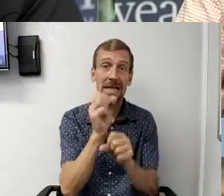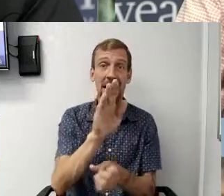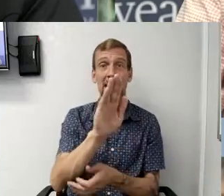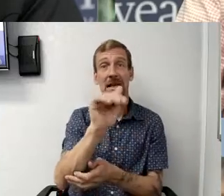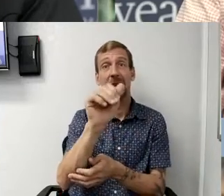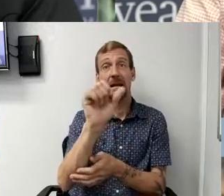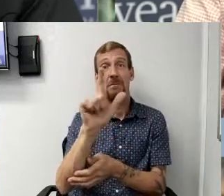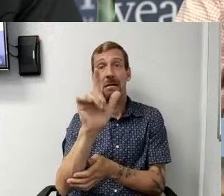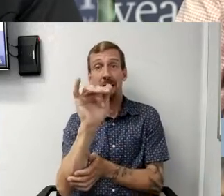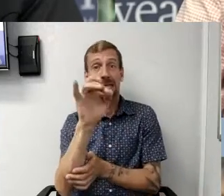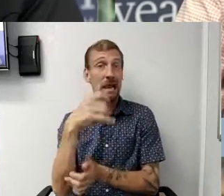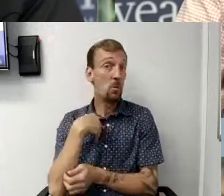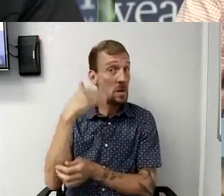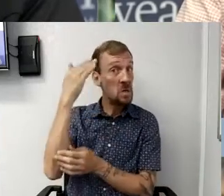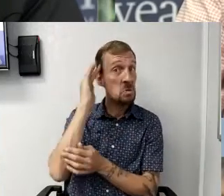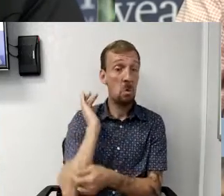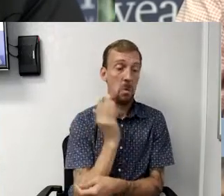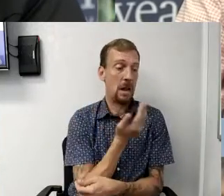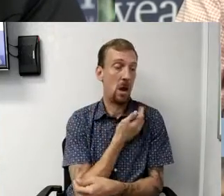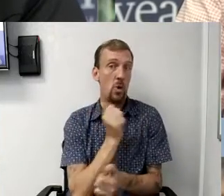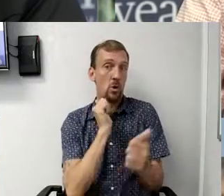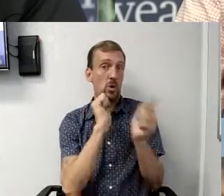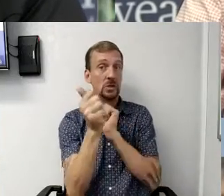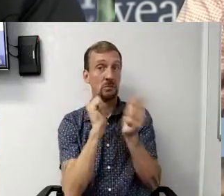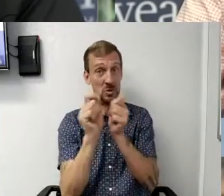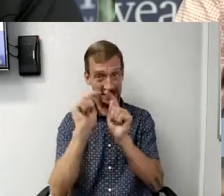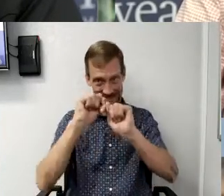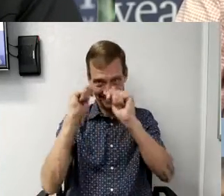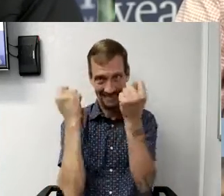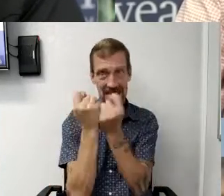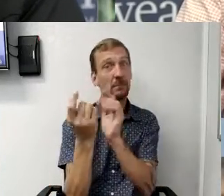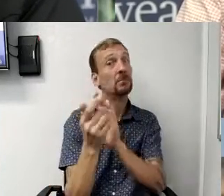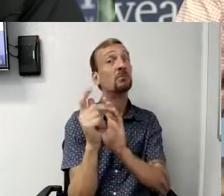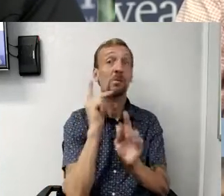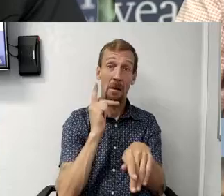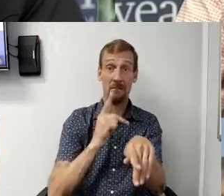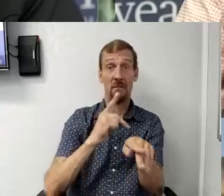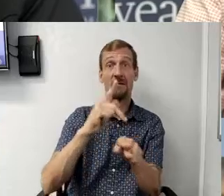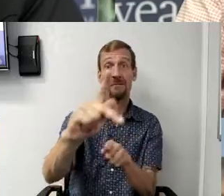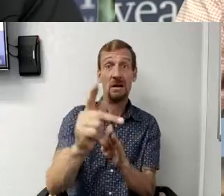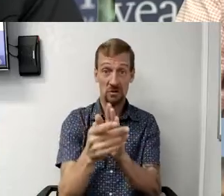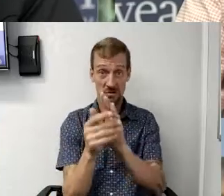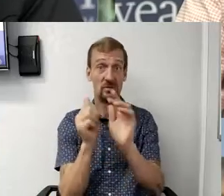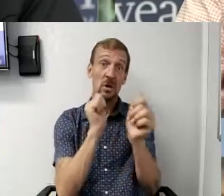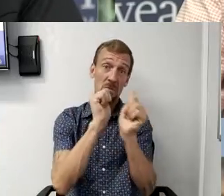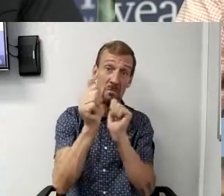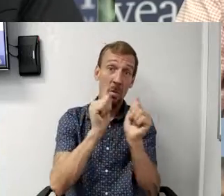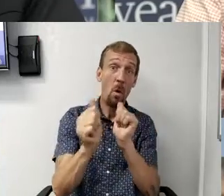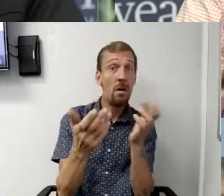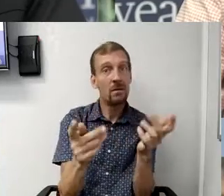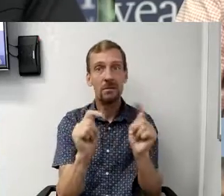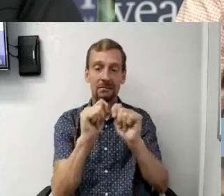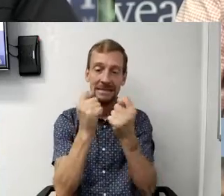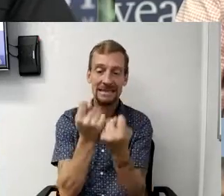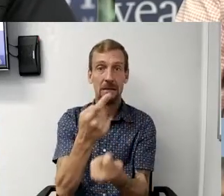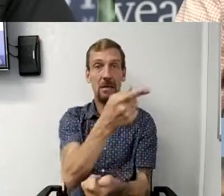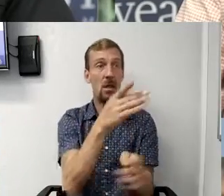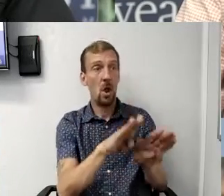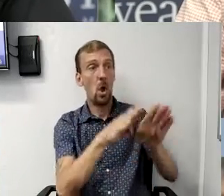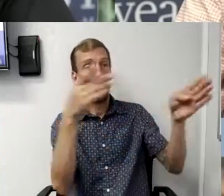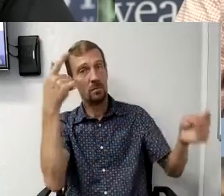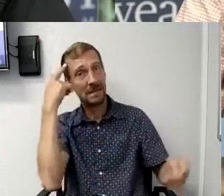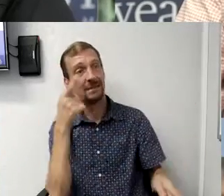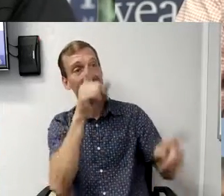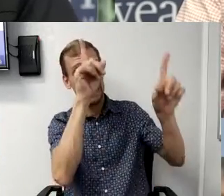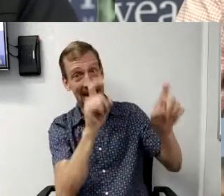that our opening of our sports teams, our professional sports leagues, has happened because they're doing